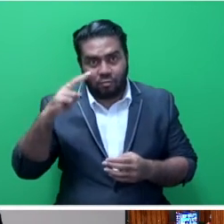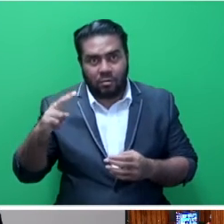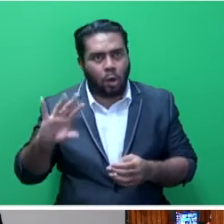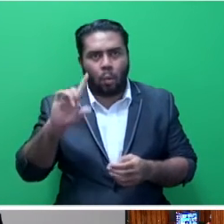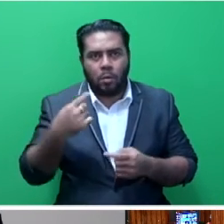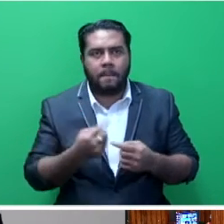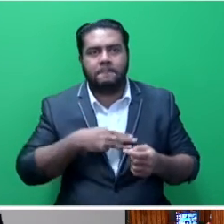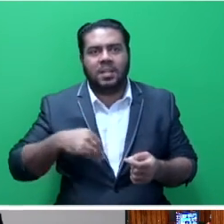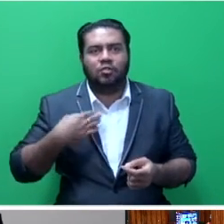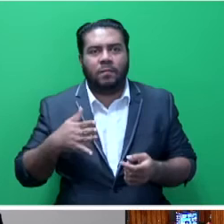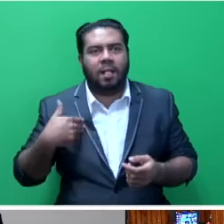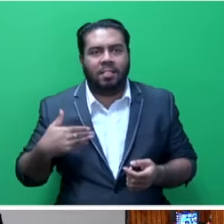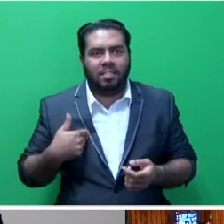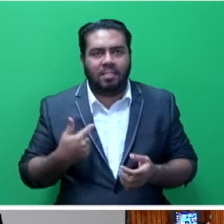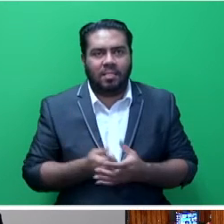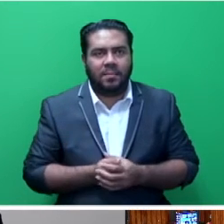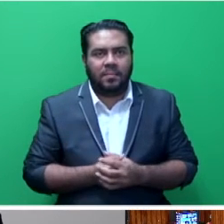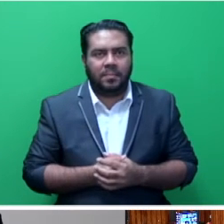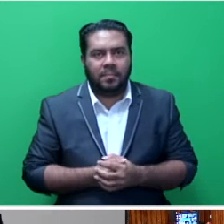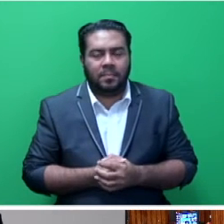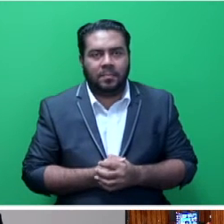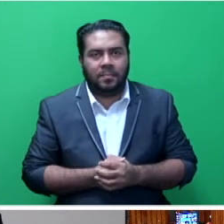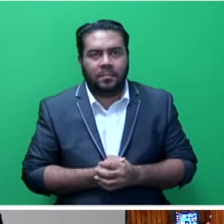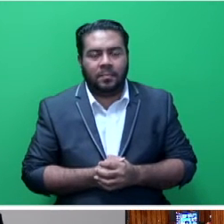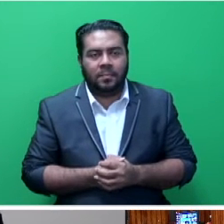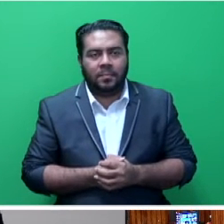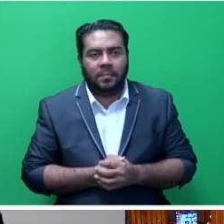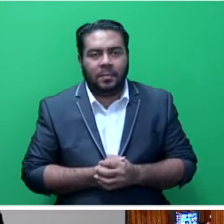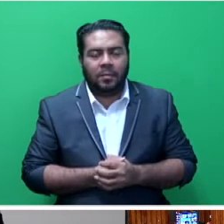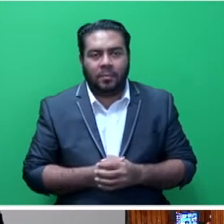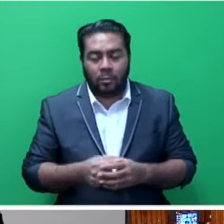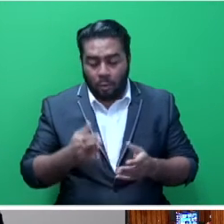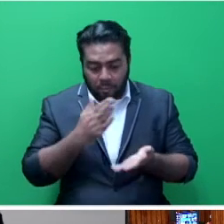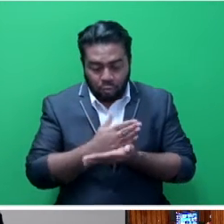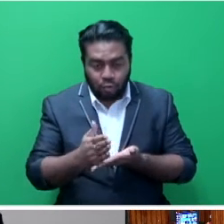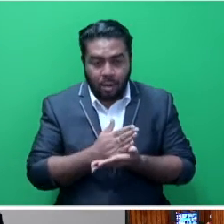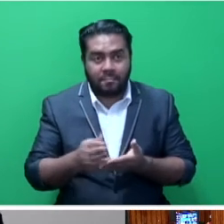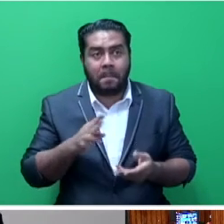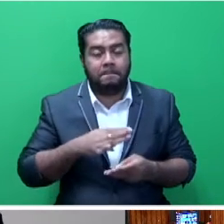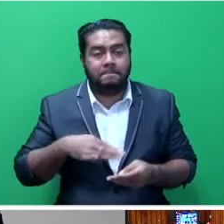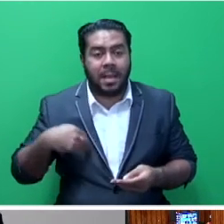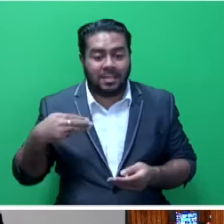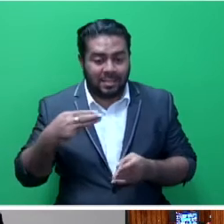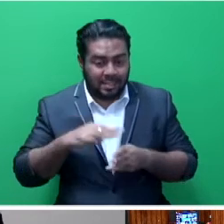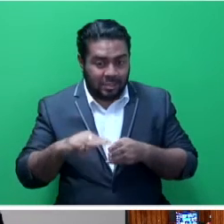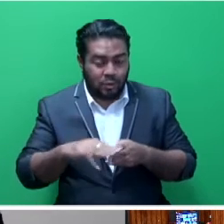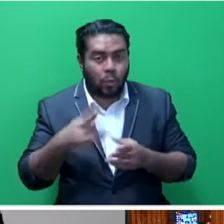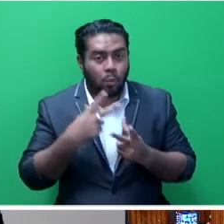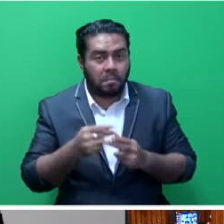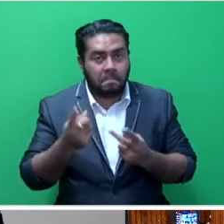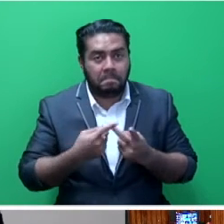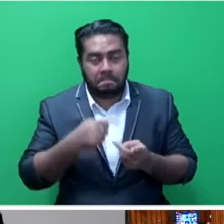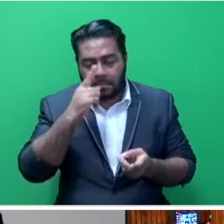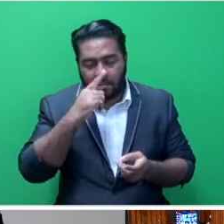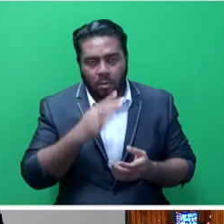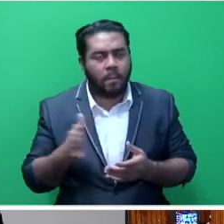approach, Honorable Nawai. And I hope that as a leader, you'll be able to share those messages with people, that it is a whole of nation approach. We